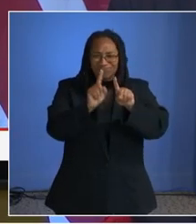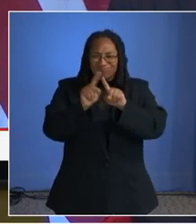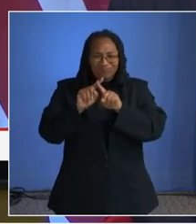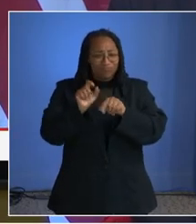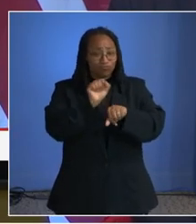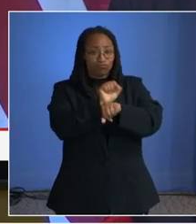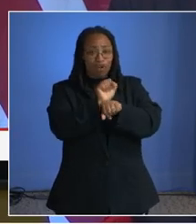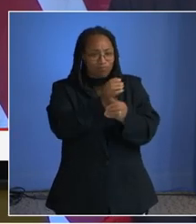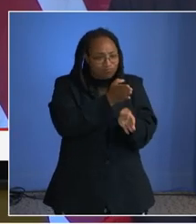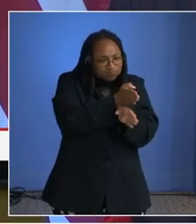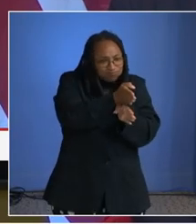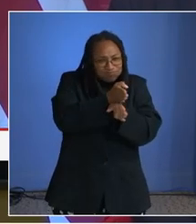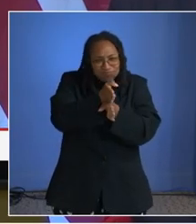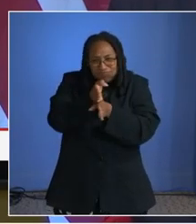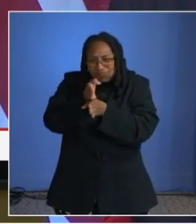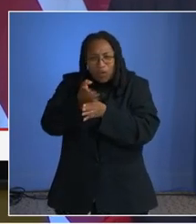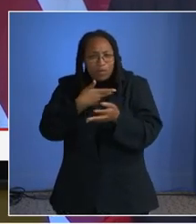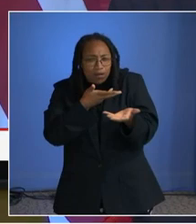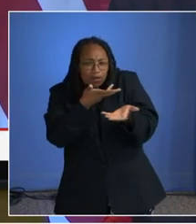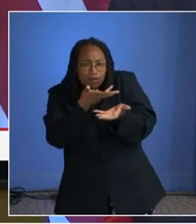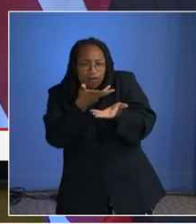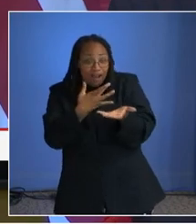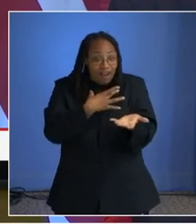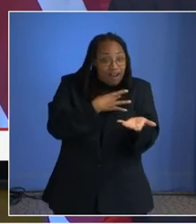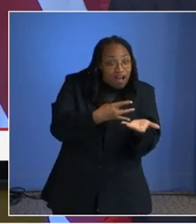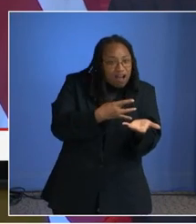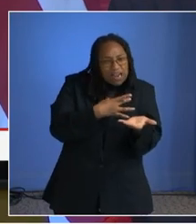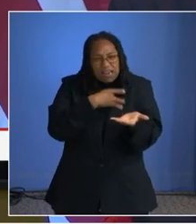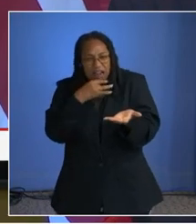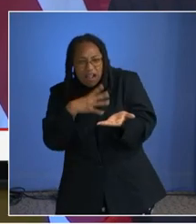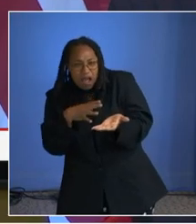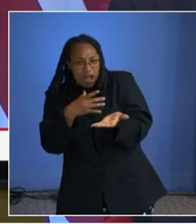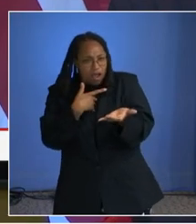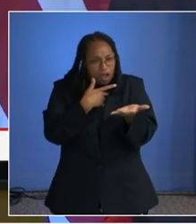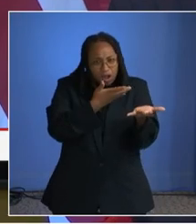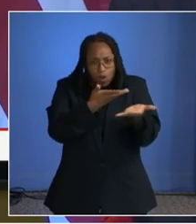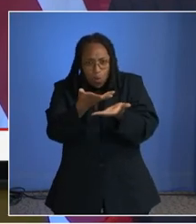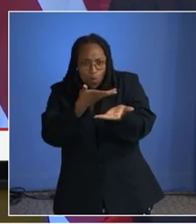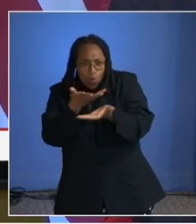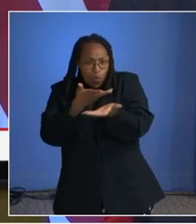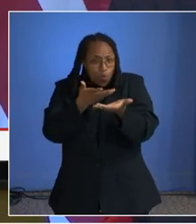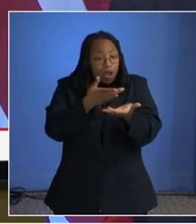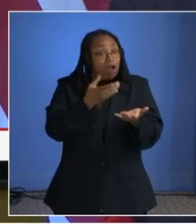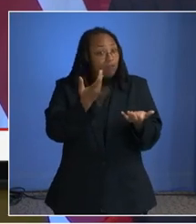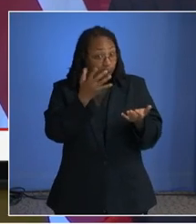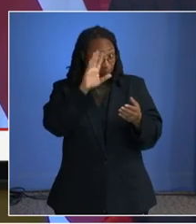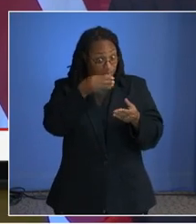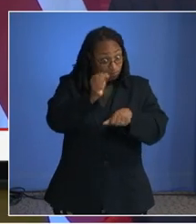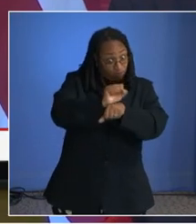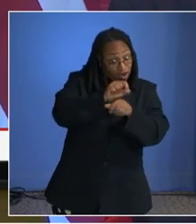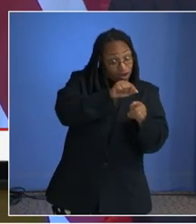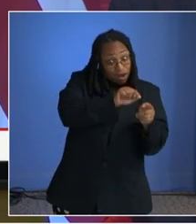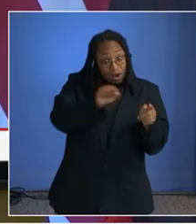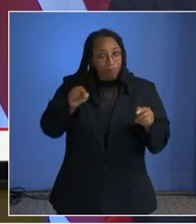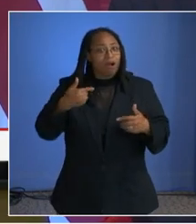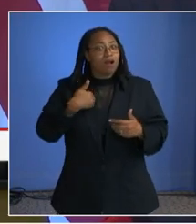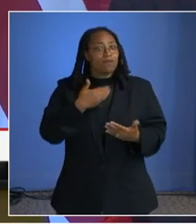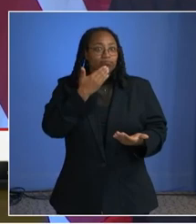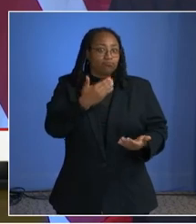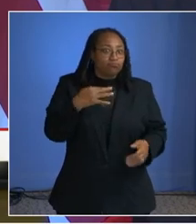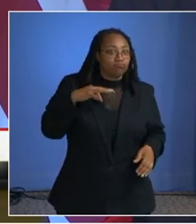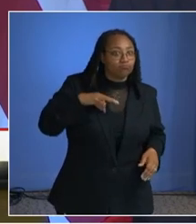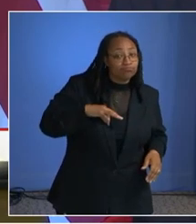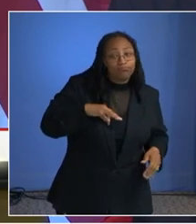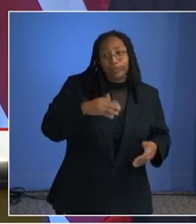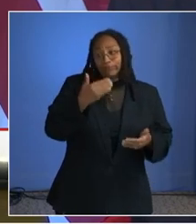Our jobs offer good pay and good benefits and the opportunity to have an immediate